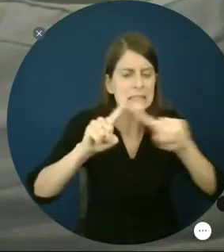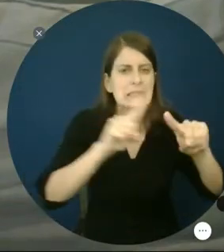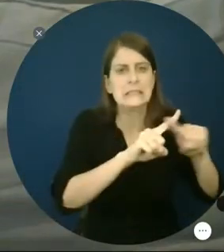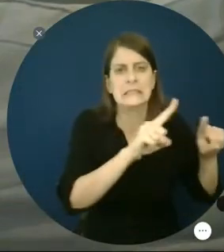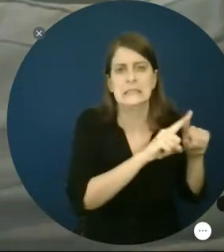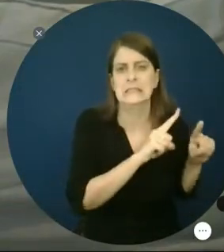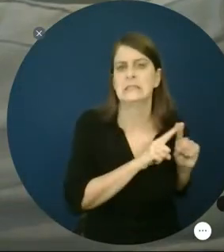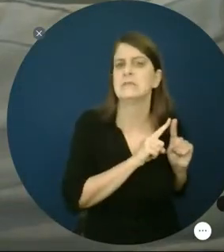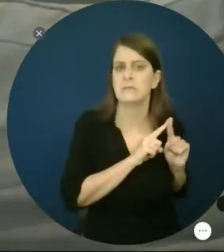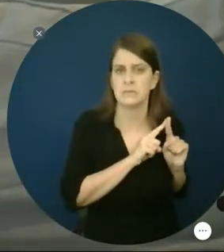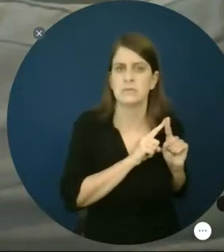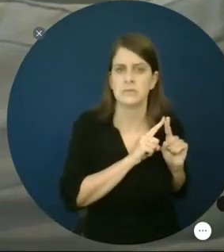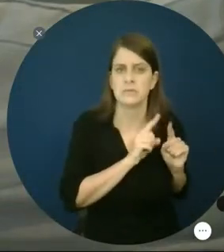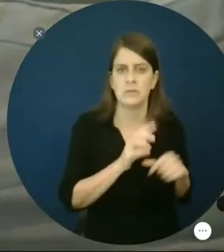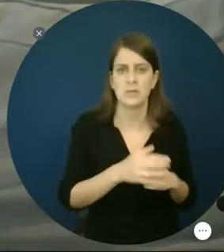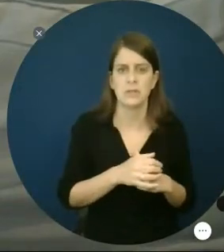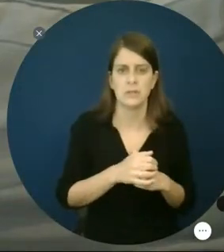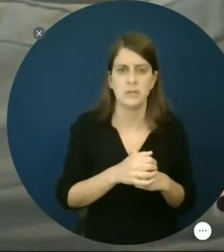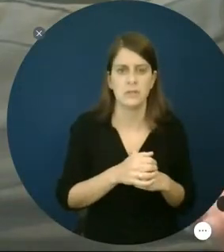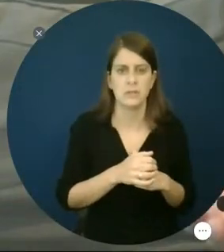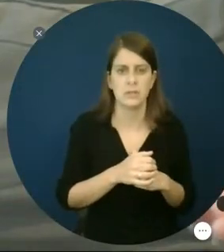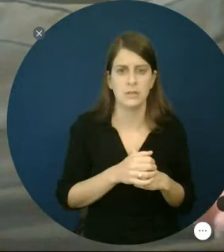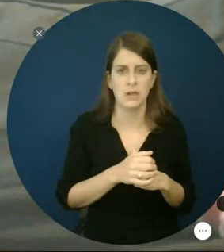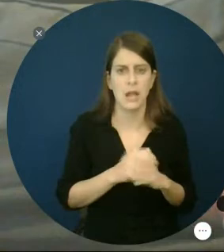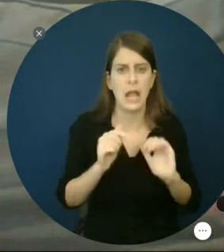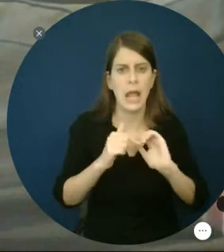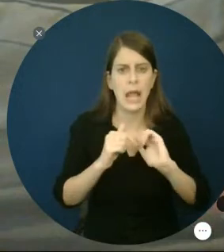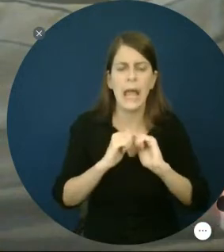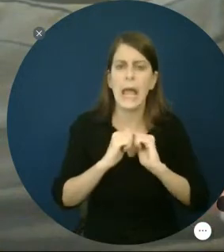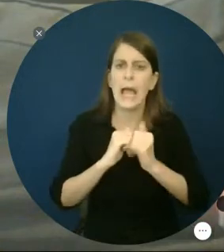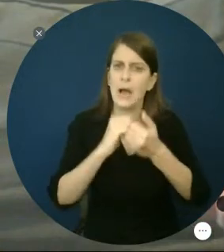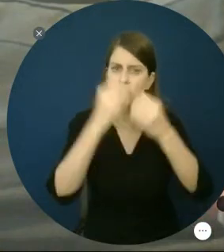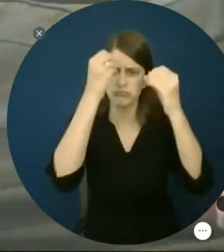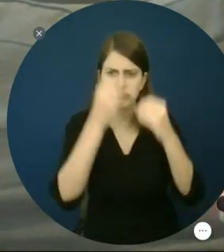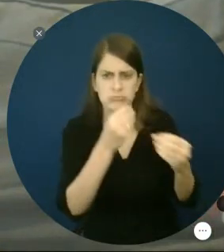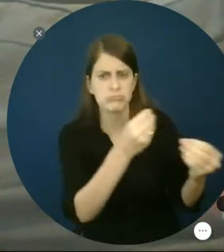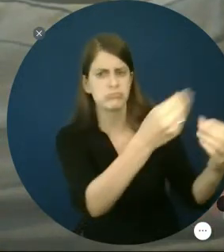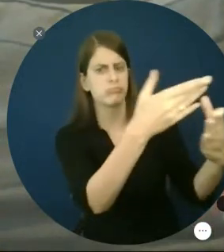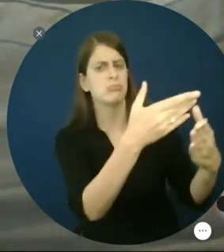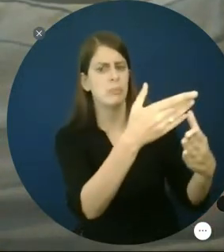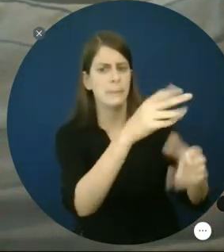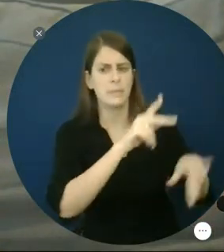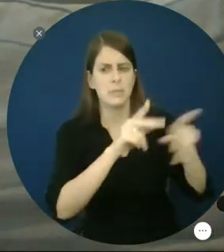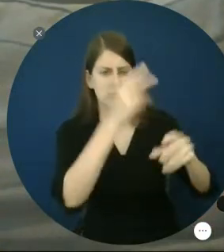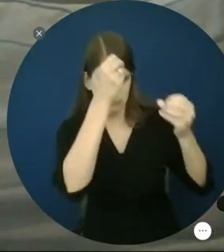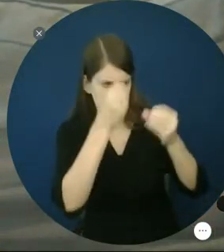bodies. And then how do we let other people know what we're thinking and feeling, right?